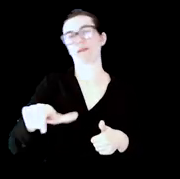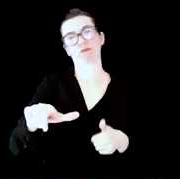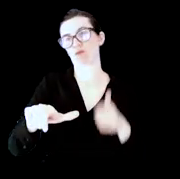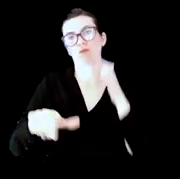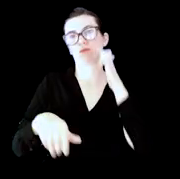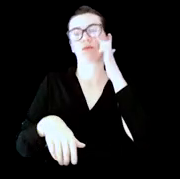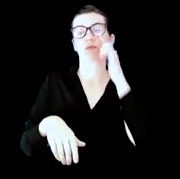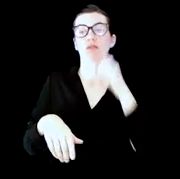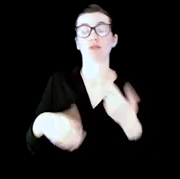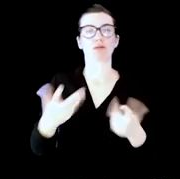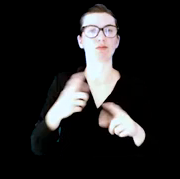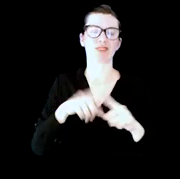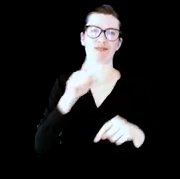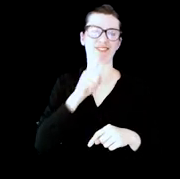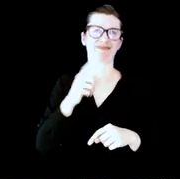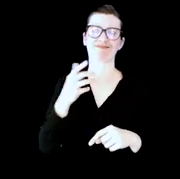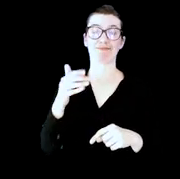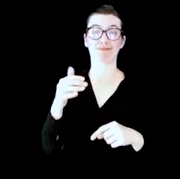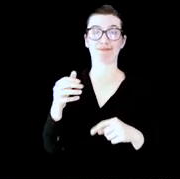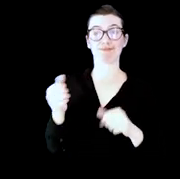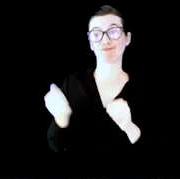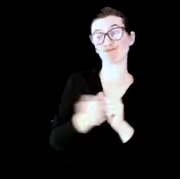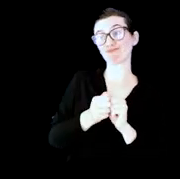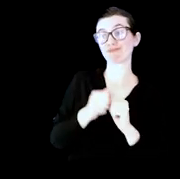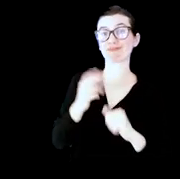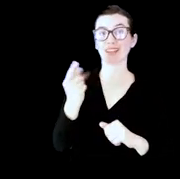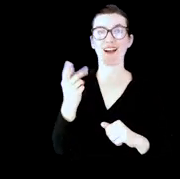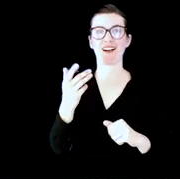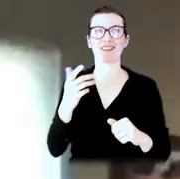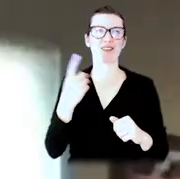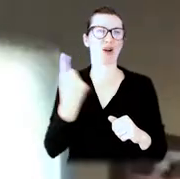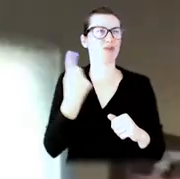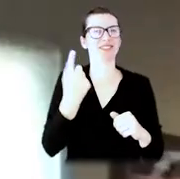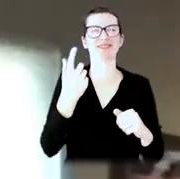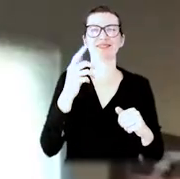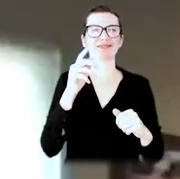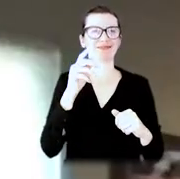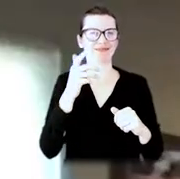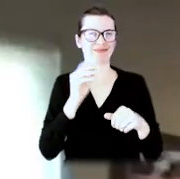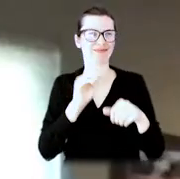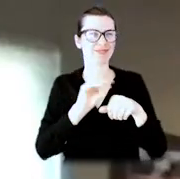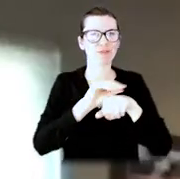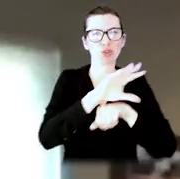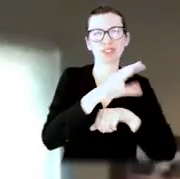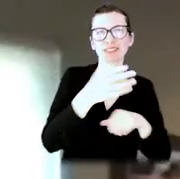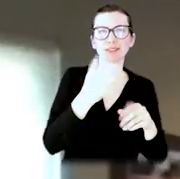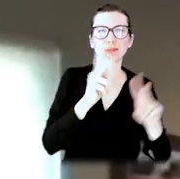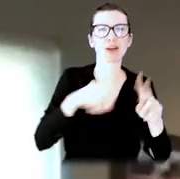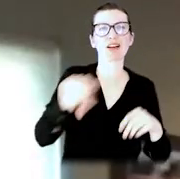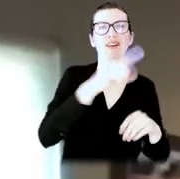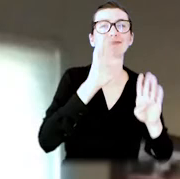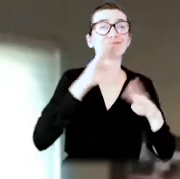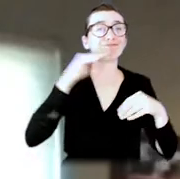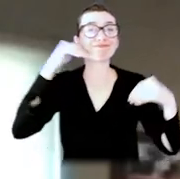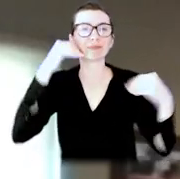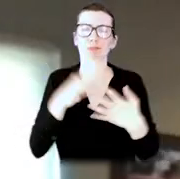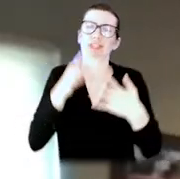is she adds so much joy to everybody's life. I mean, people are always smiling and happy to see her, especially my